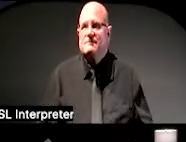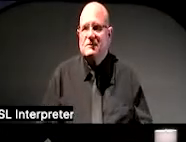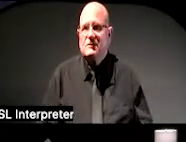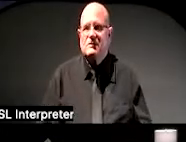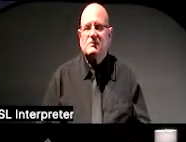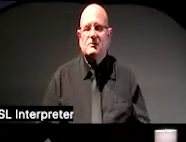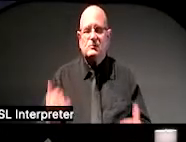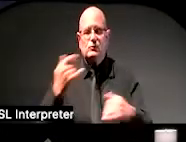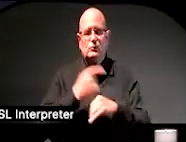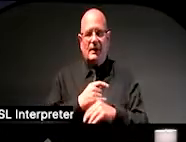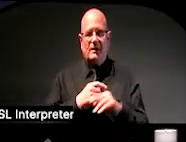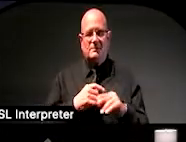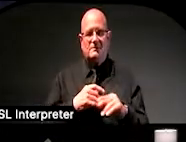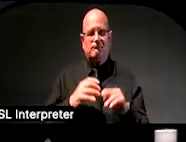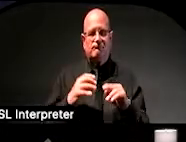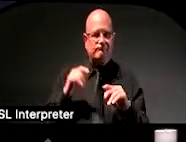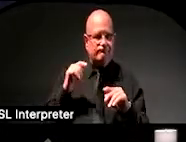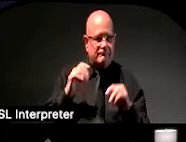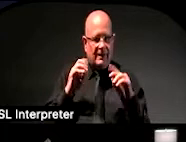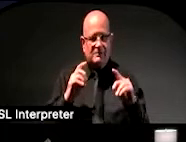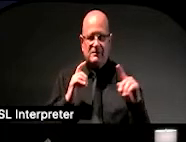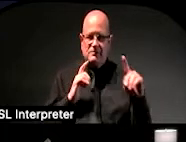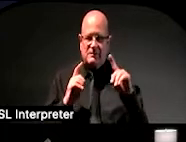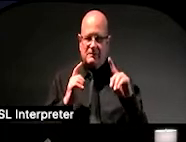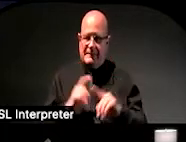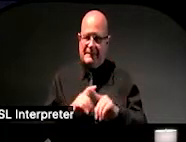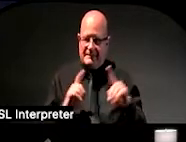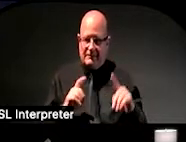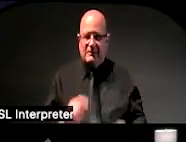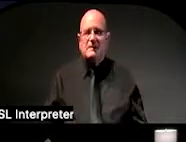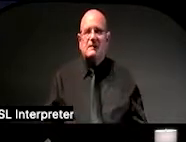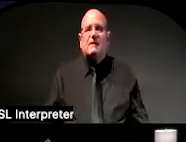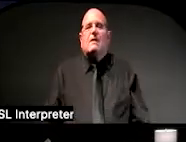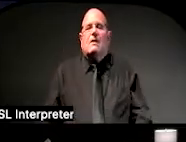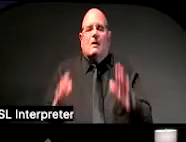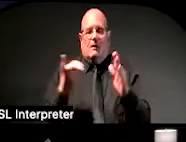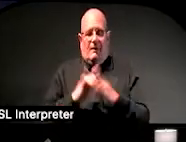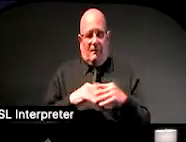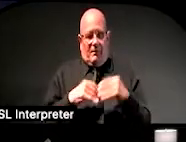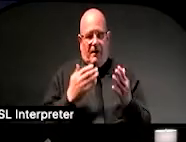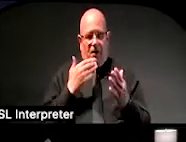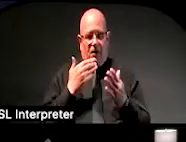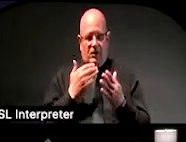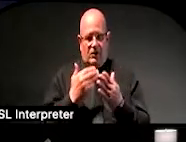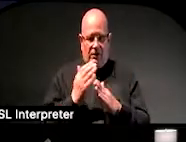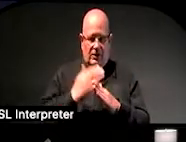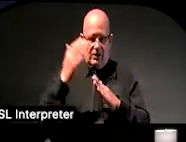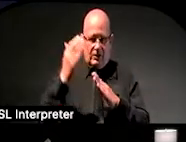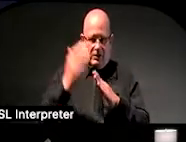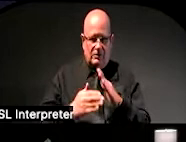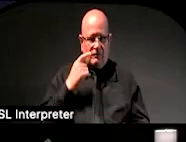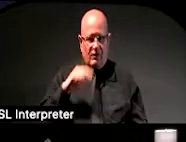today's presentation and dialogue will be a tad bit different, and hopefully that that provides a really good conclusion for